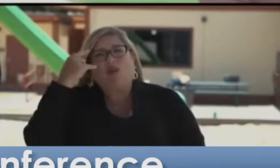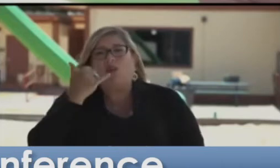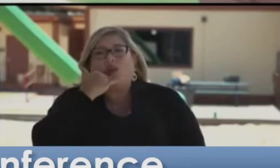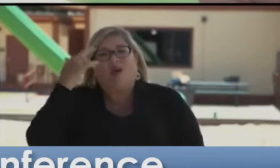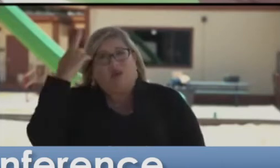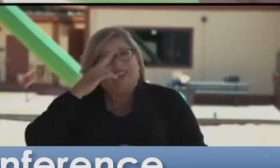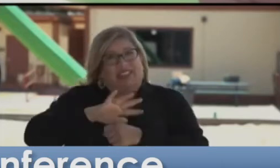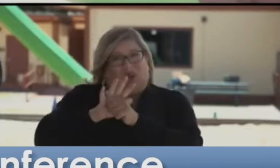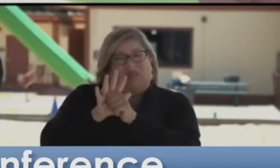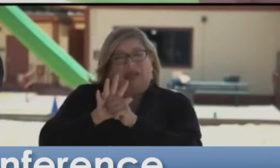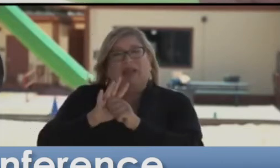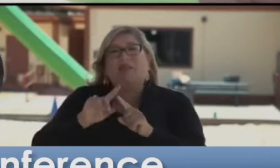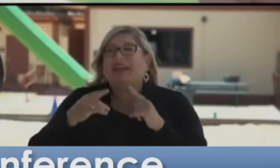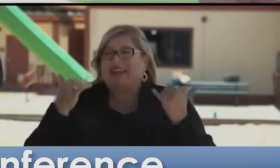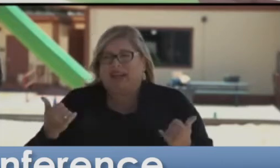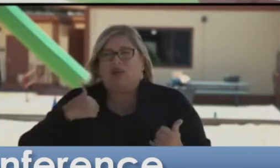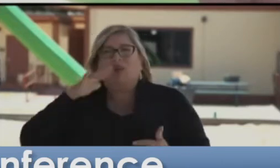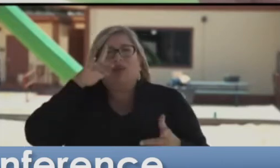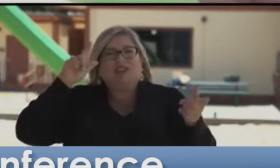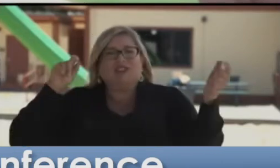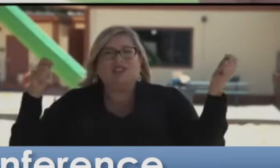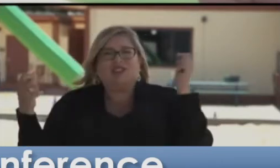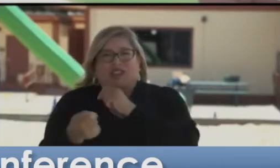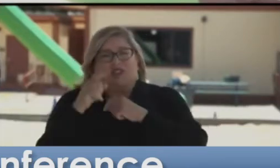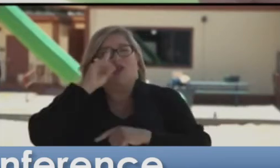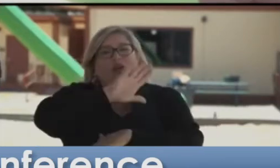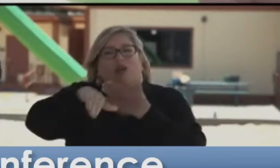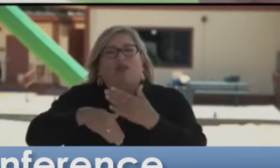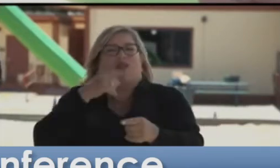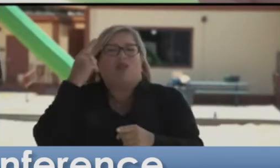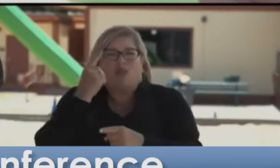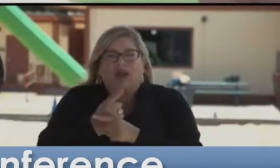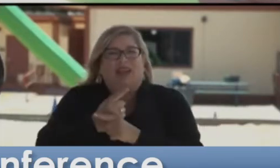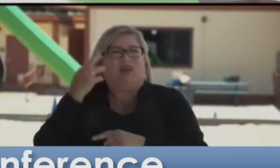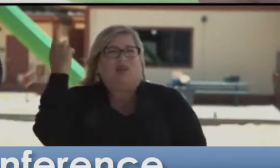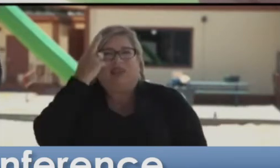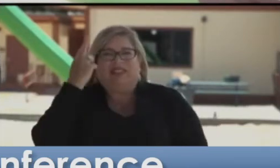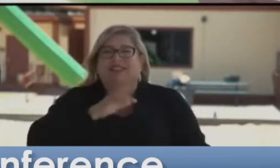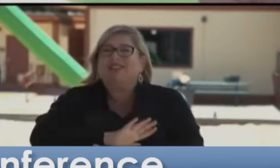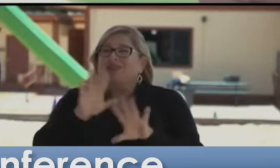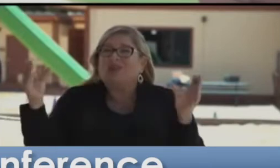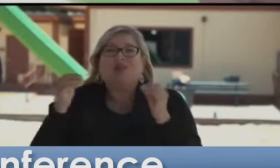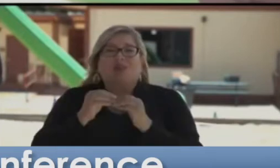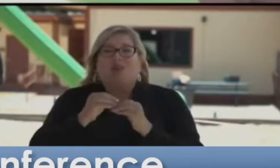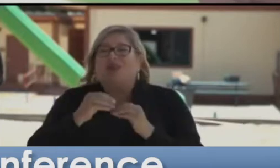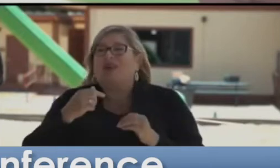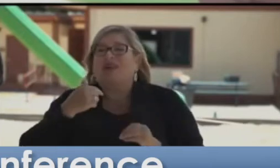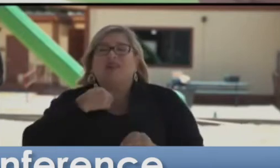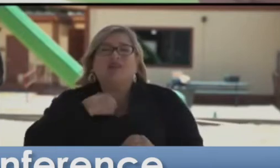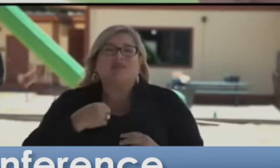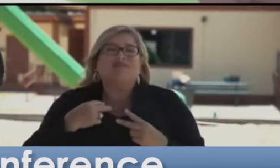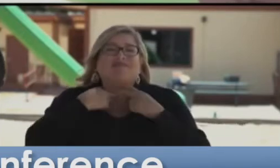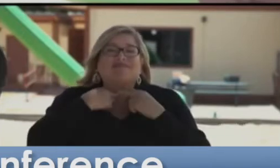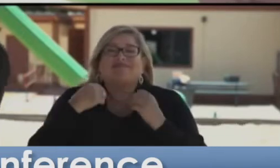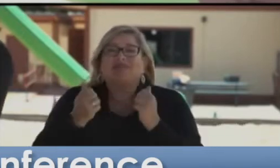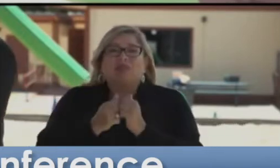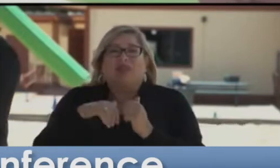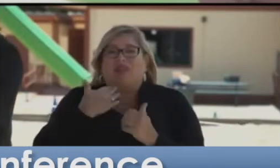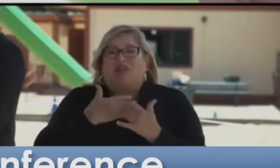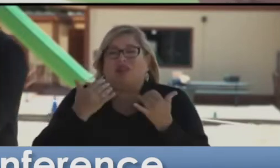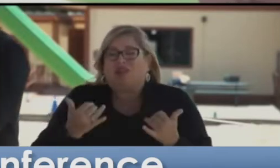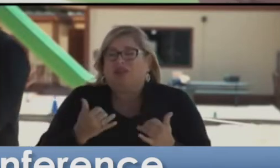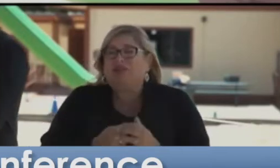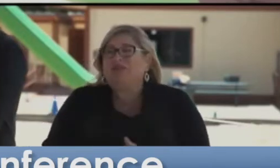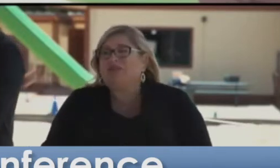it in the next 5 years for all the right reasons. And no longer will we be bottom in per pupil